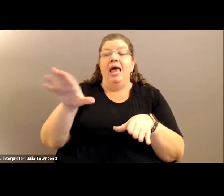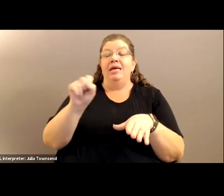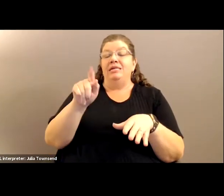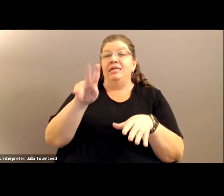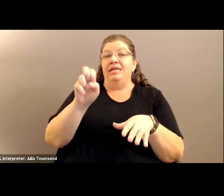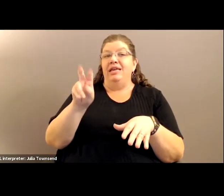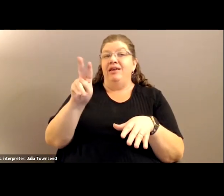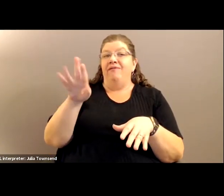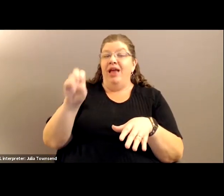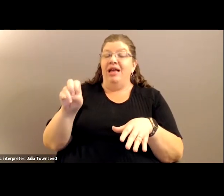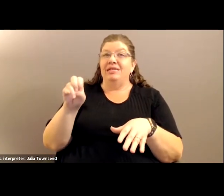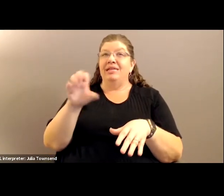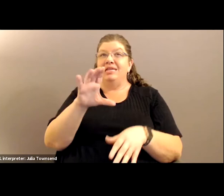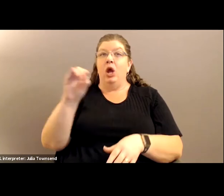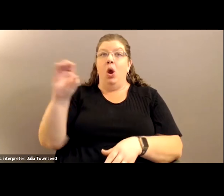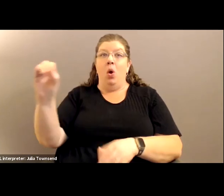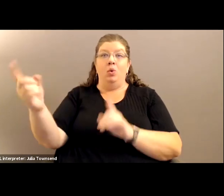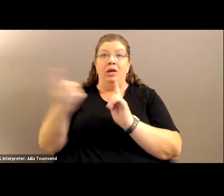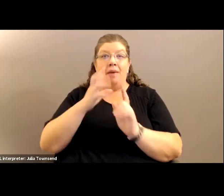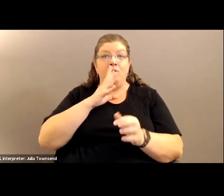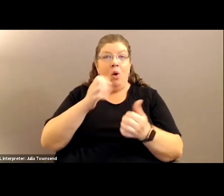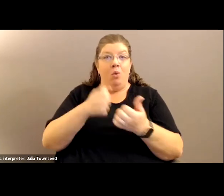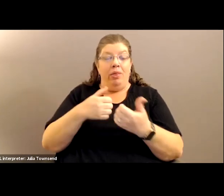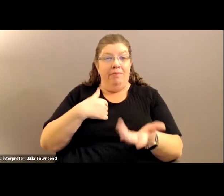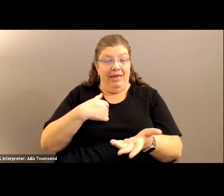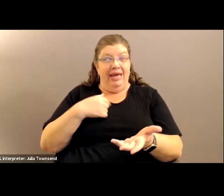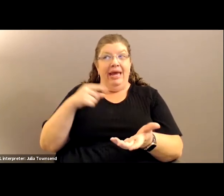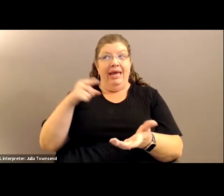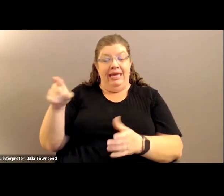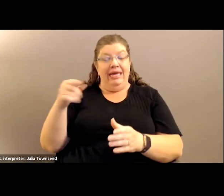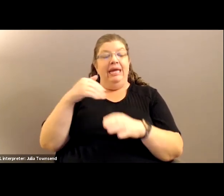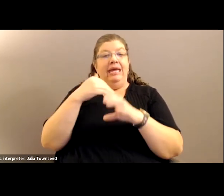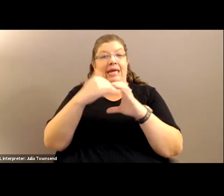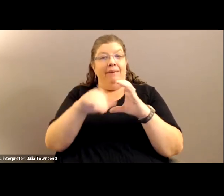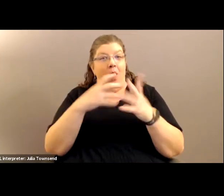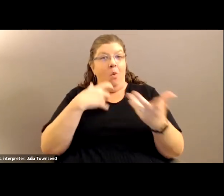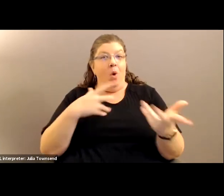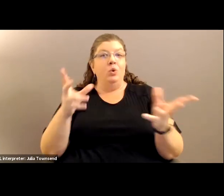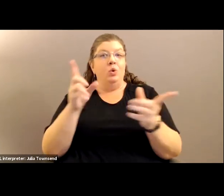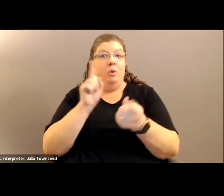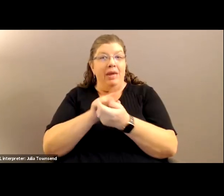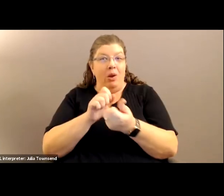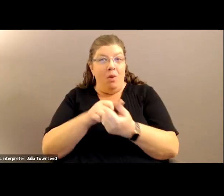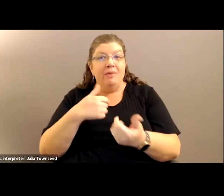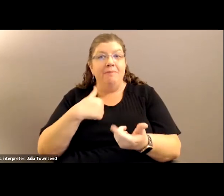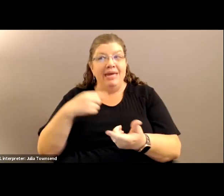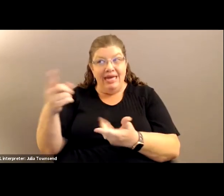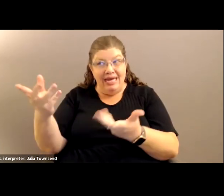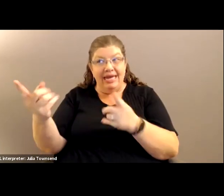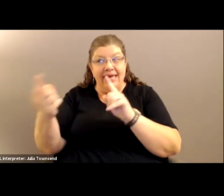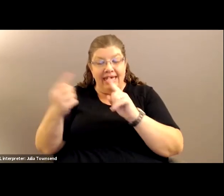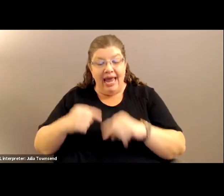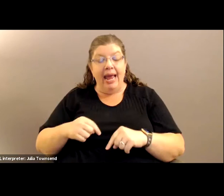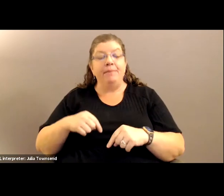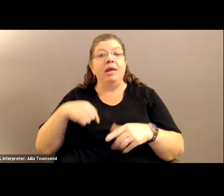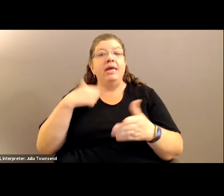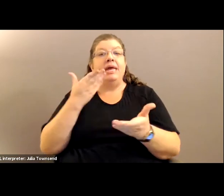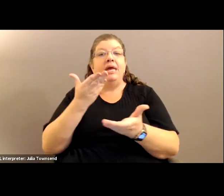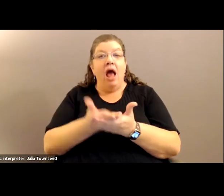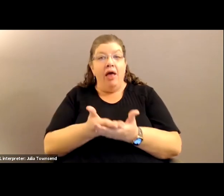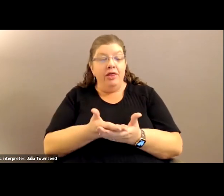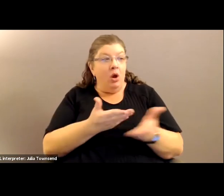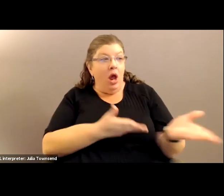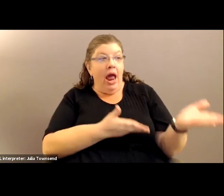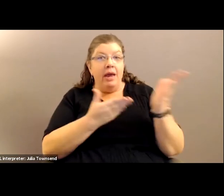ceo to come and talk to me and he emailed and he wanted to meet up with me and he came and when he got there i had brought a